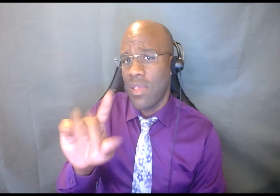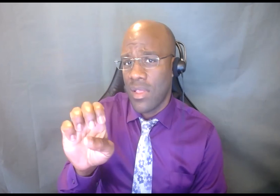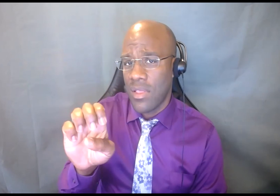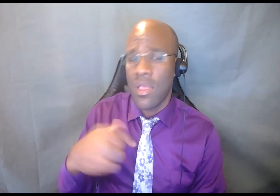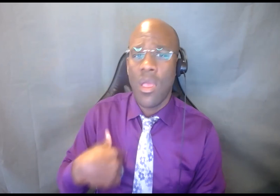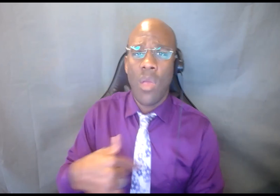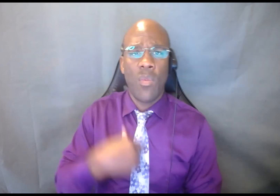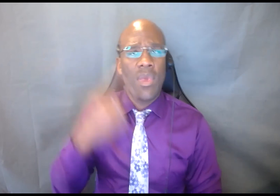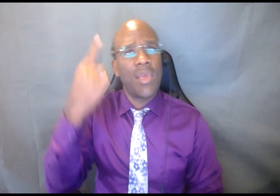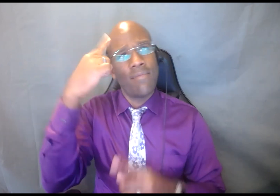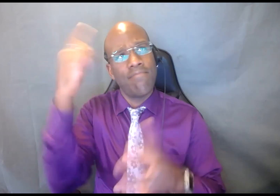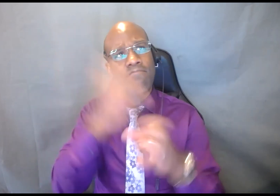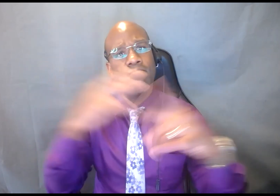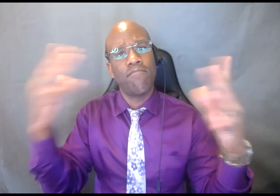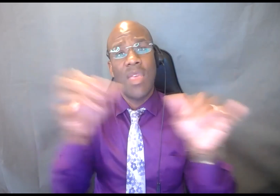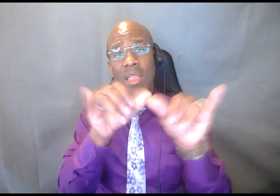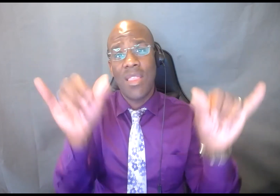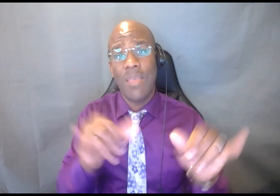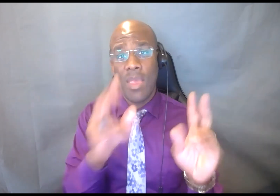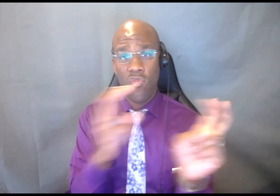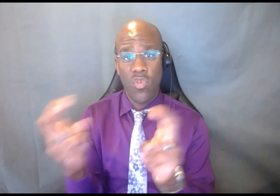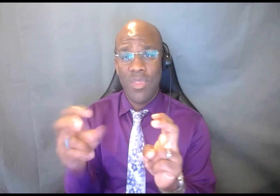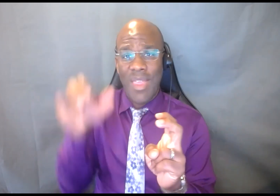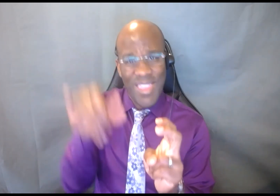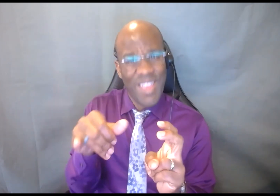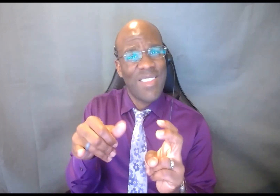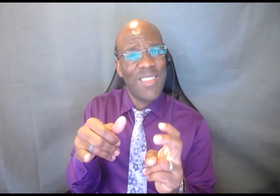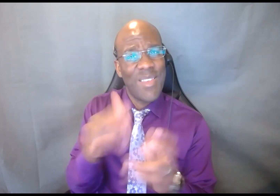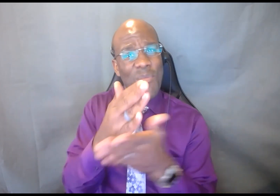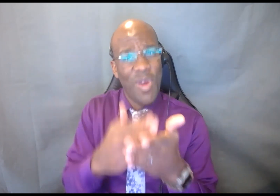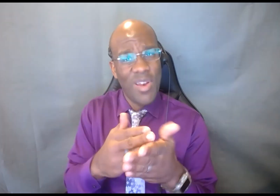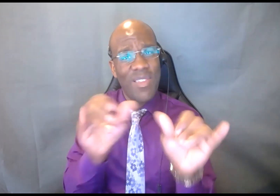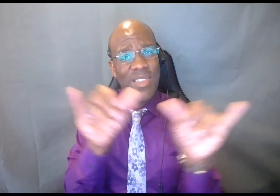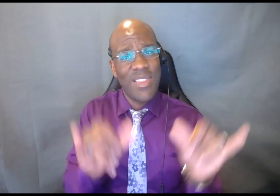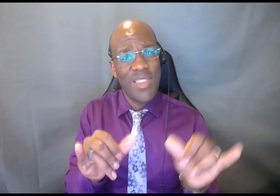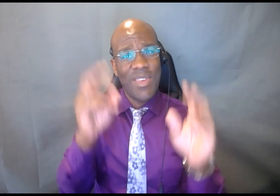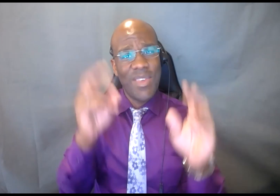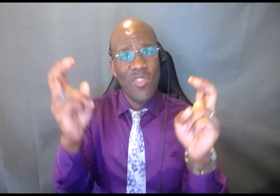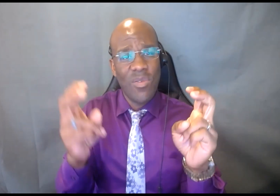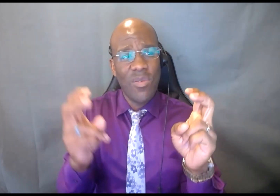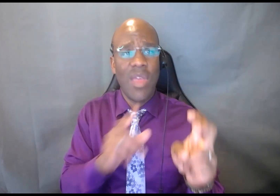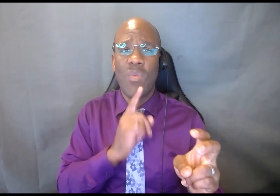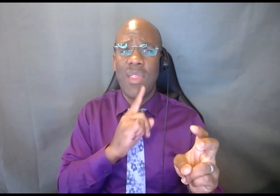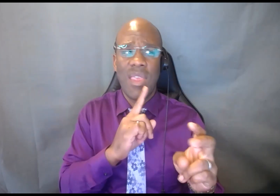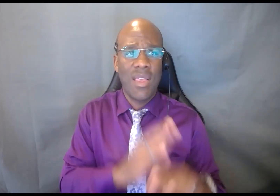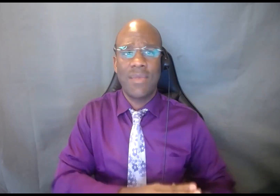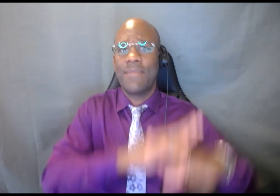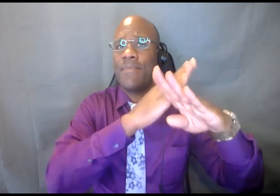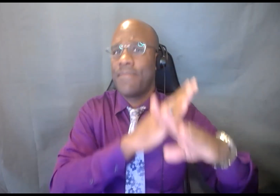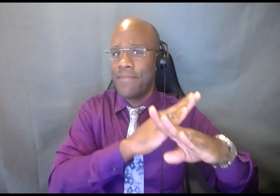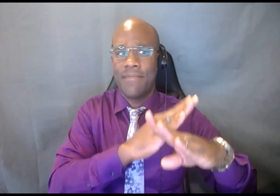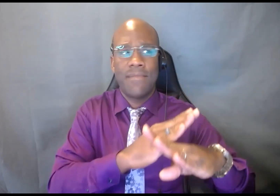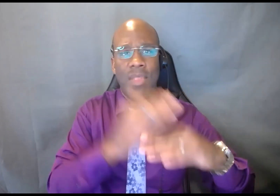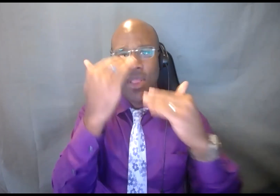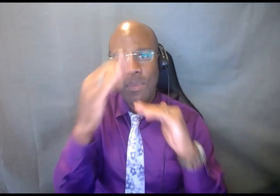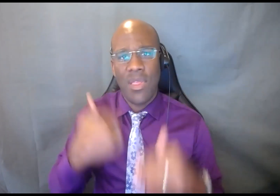the systemic issues, right? That really keep us who are trying to do equity work from being